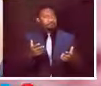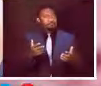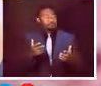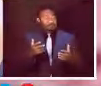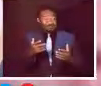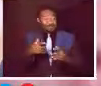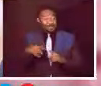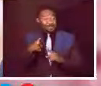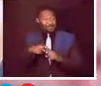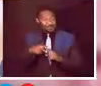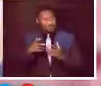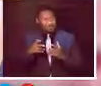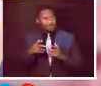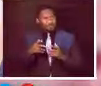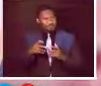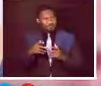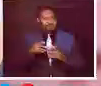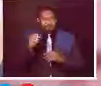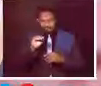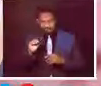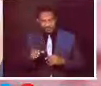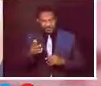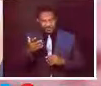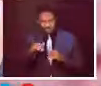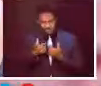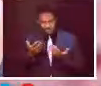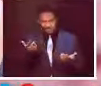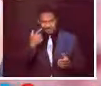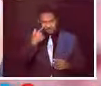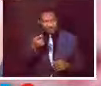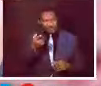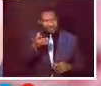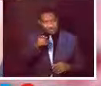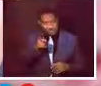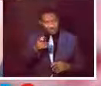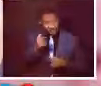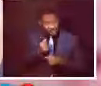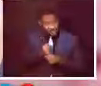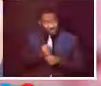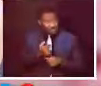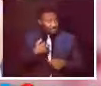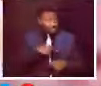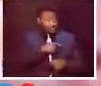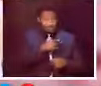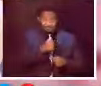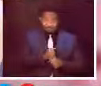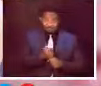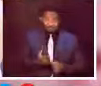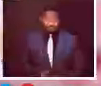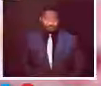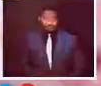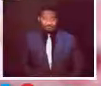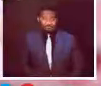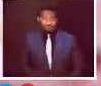percentages and see what you will get and what we will get. That is why